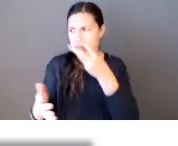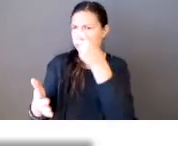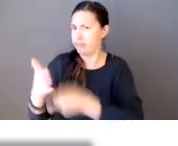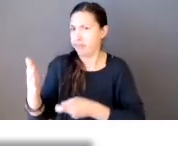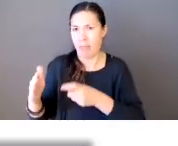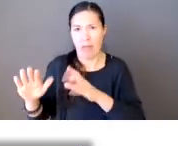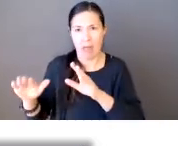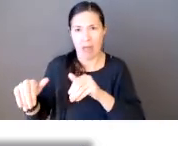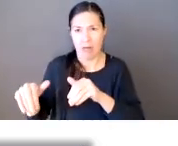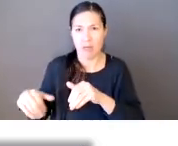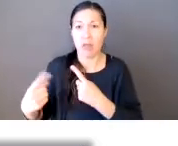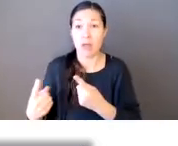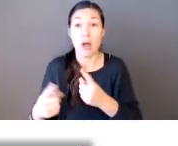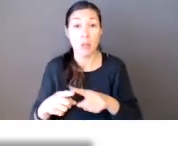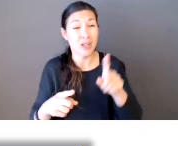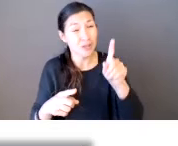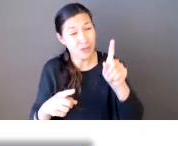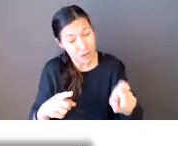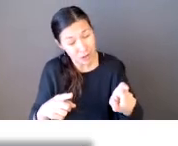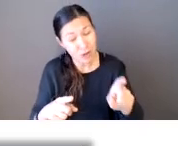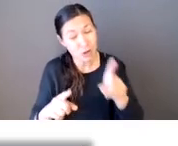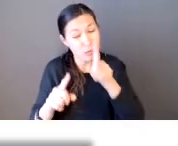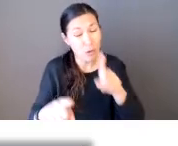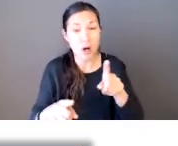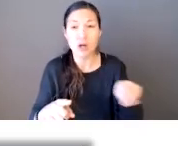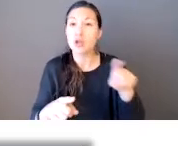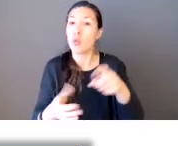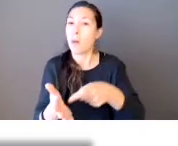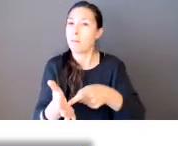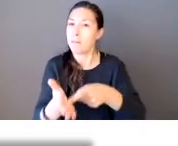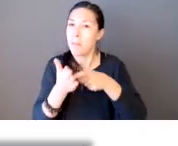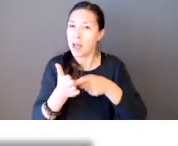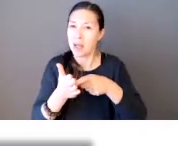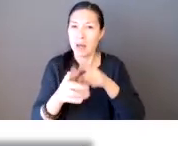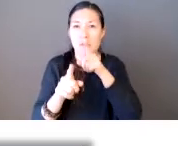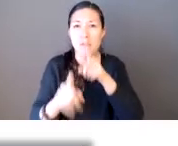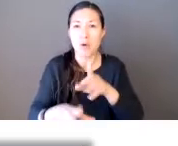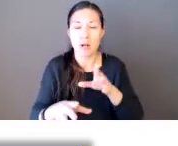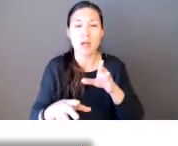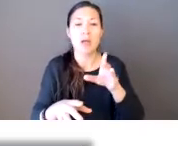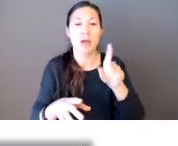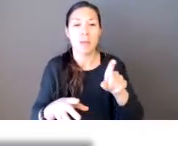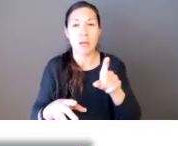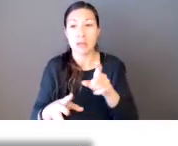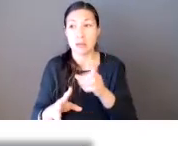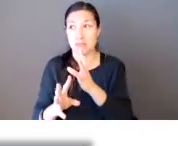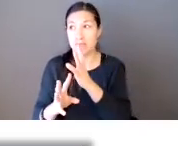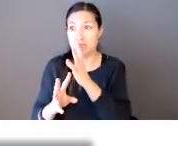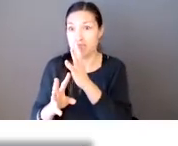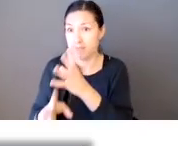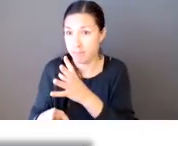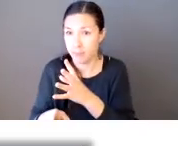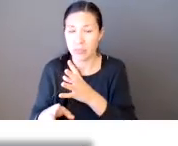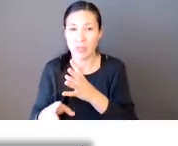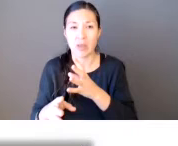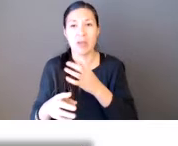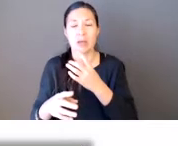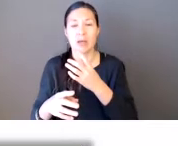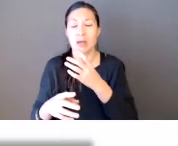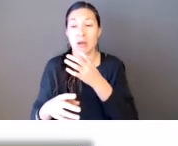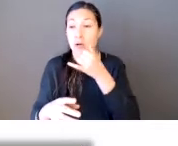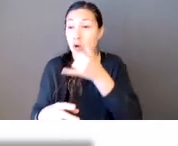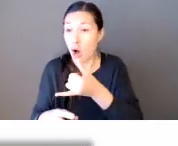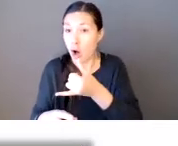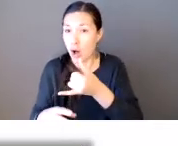report. As mandated reporters, they are required to file both verbally with the Elder Abuse Hotline or Central